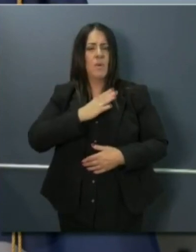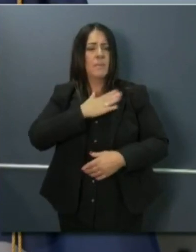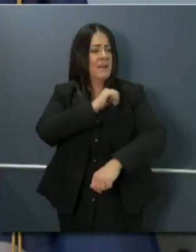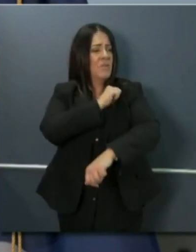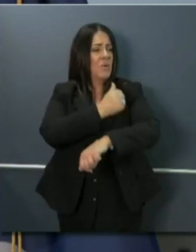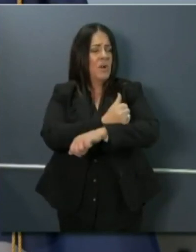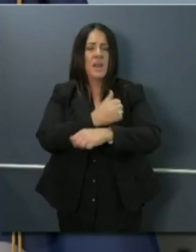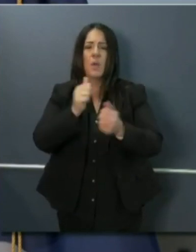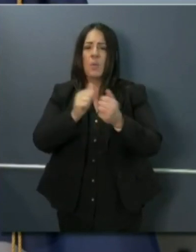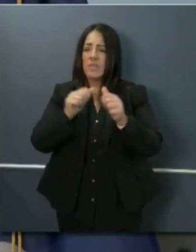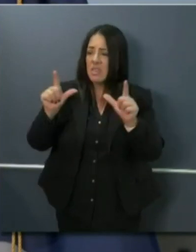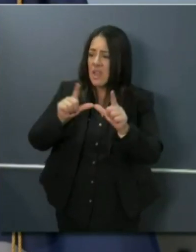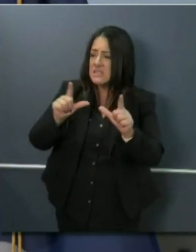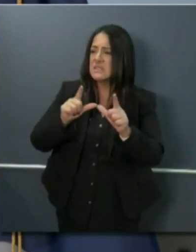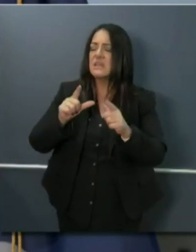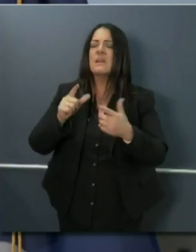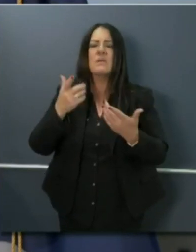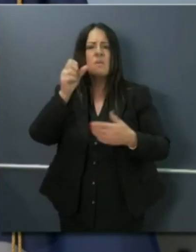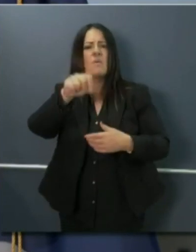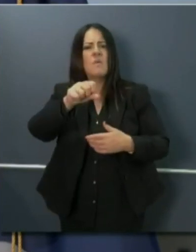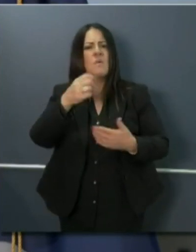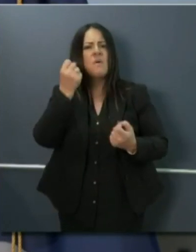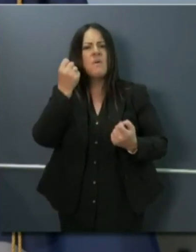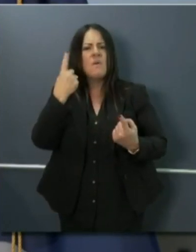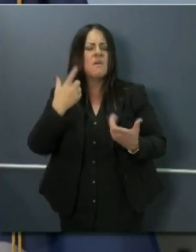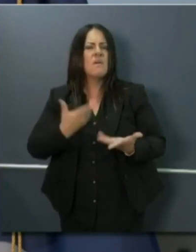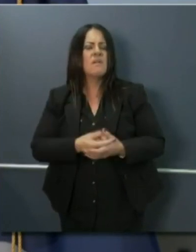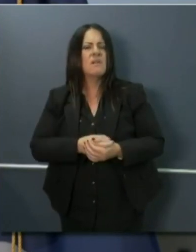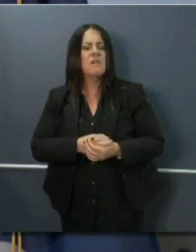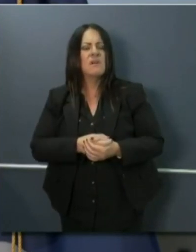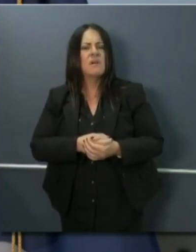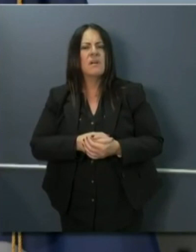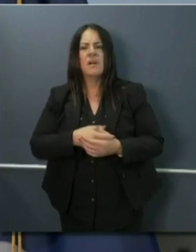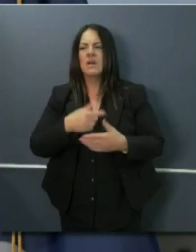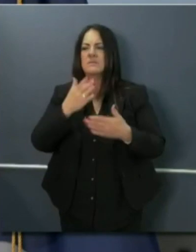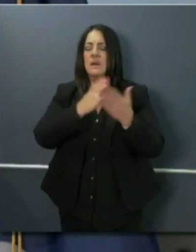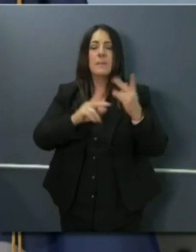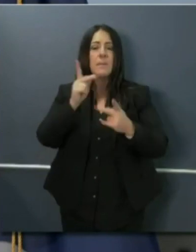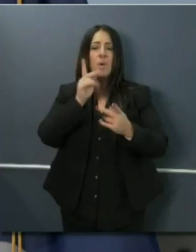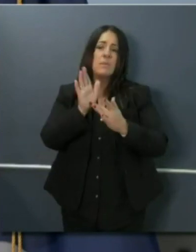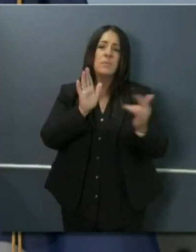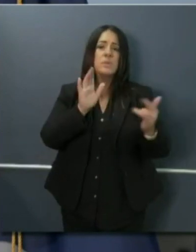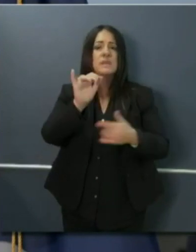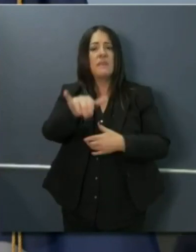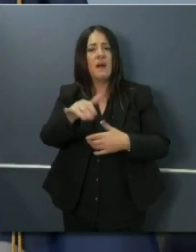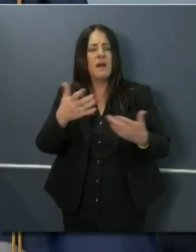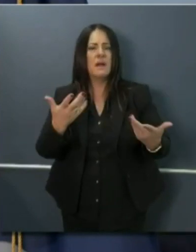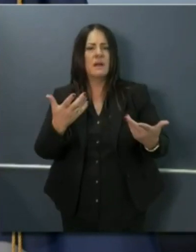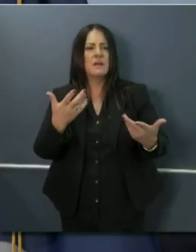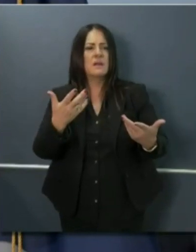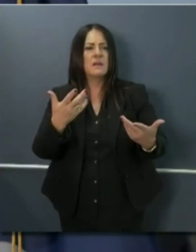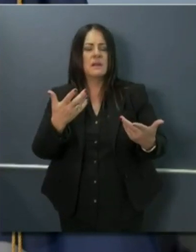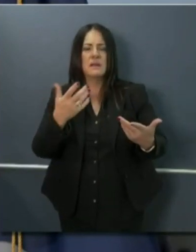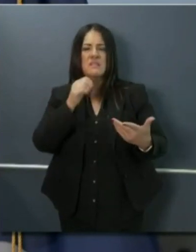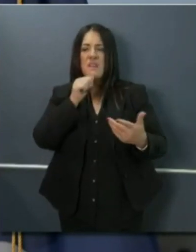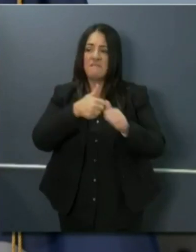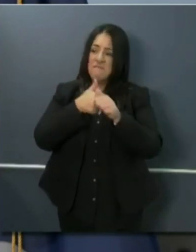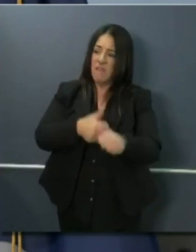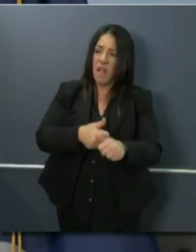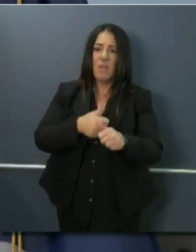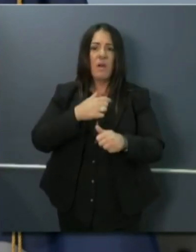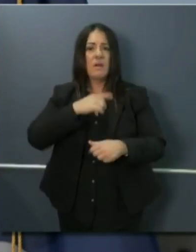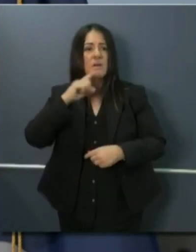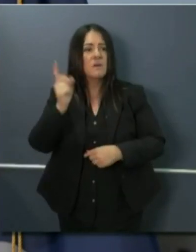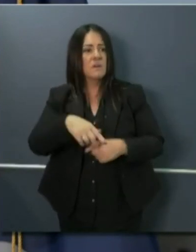as it relates to licensing and business revocation because people abuse it, and law enforcement, we will. But